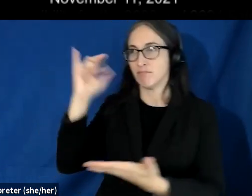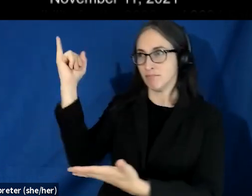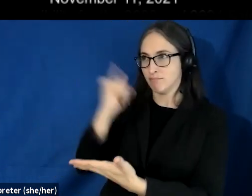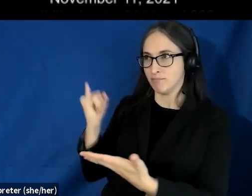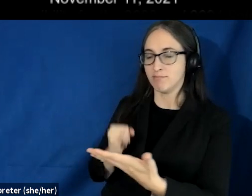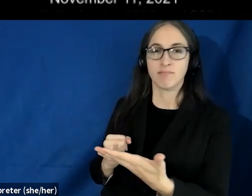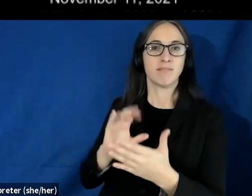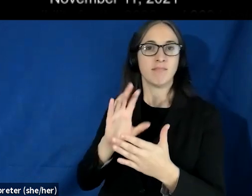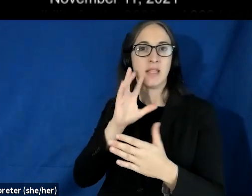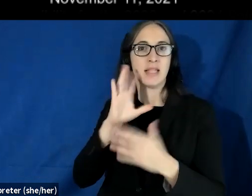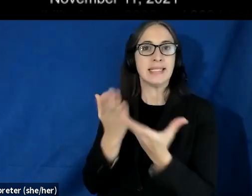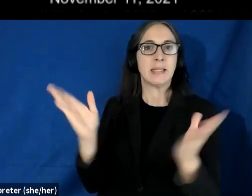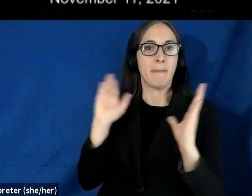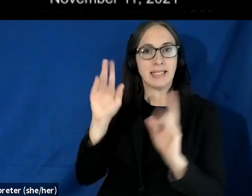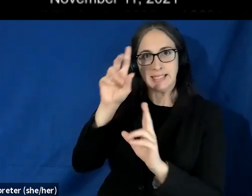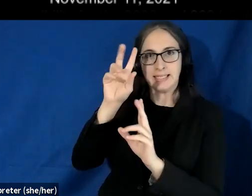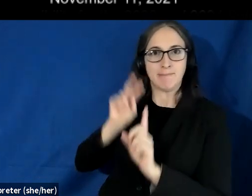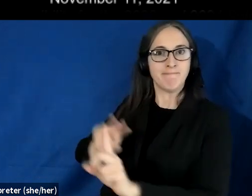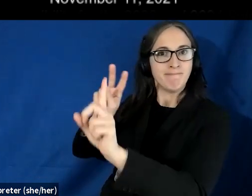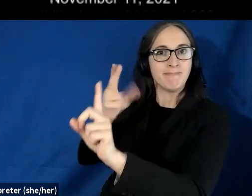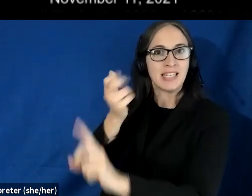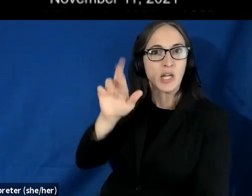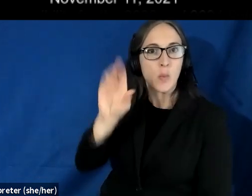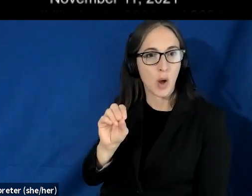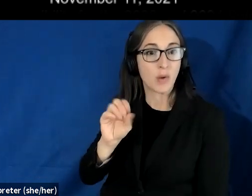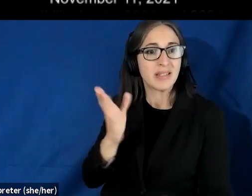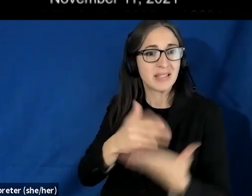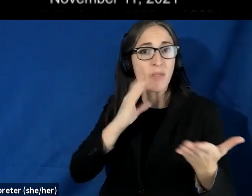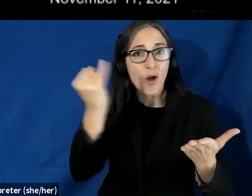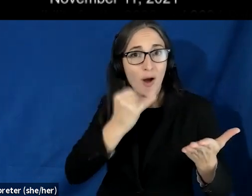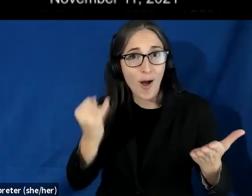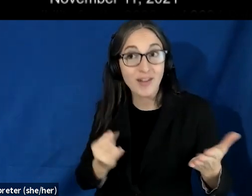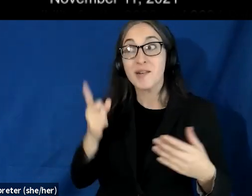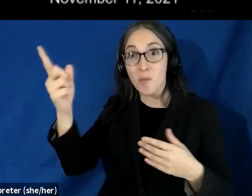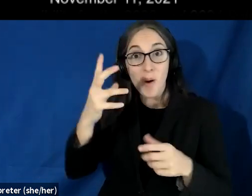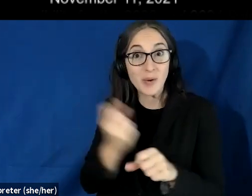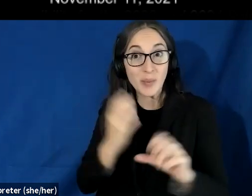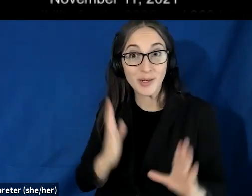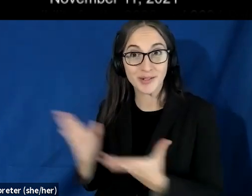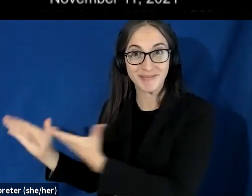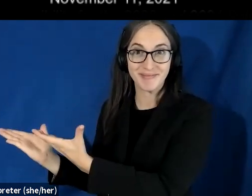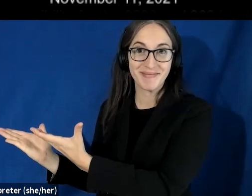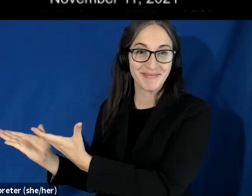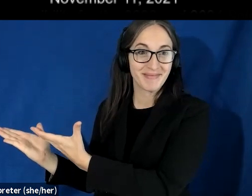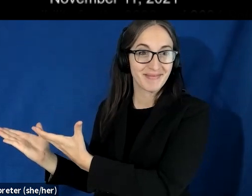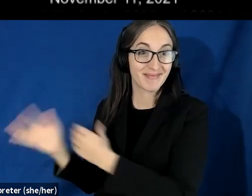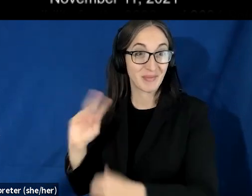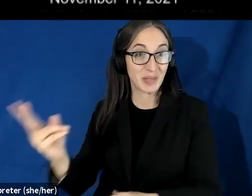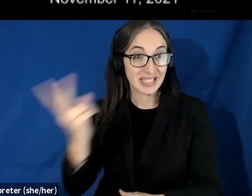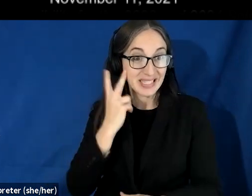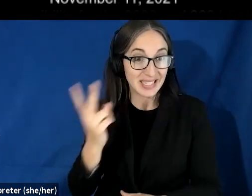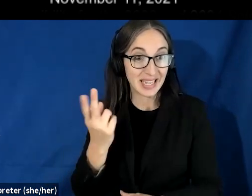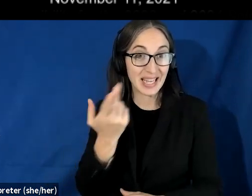And I have some of their artworks here. For example, this is a winner. And you see the hero is a girl